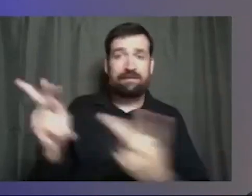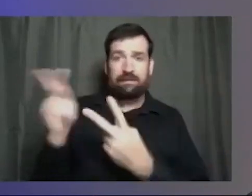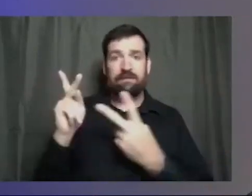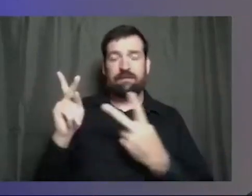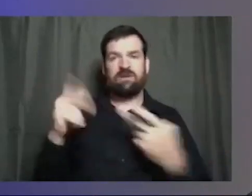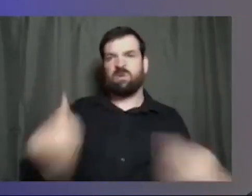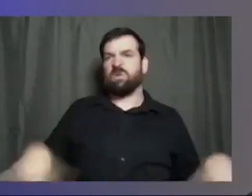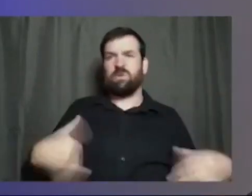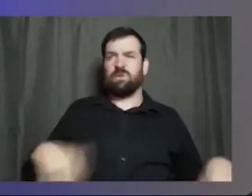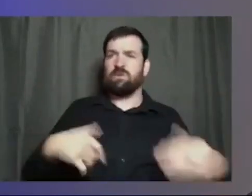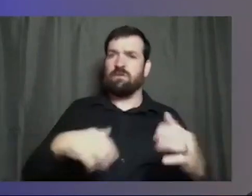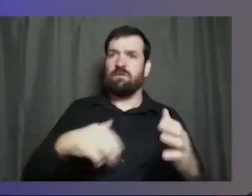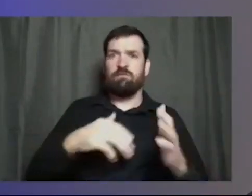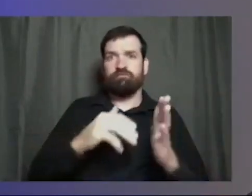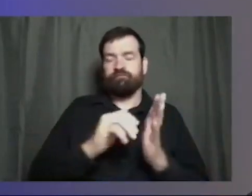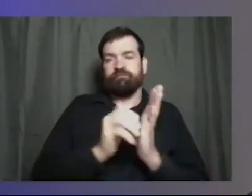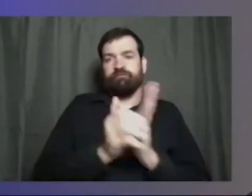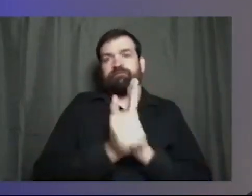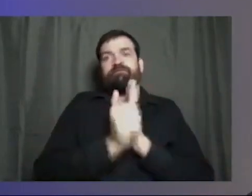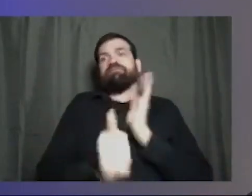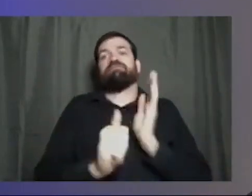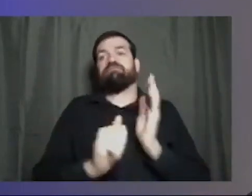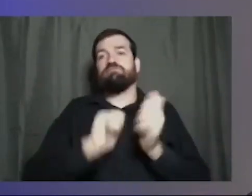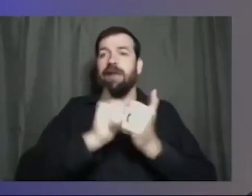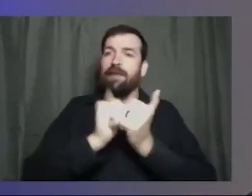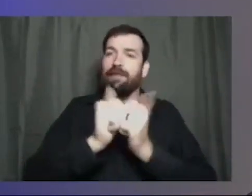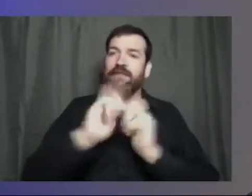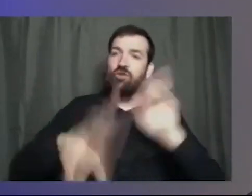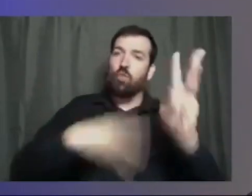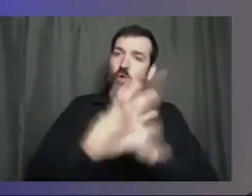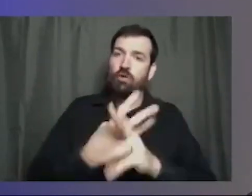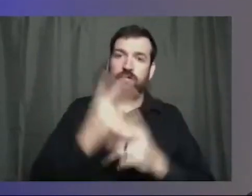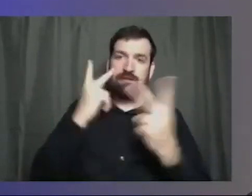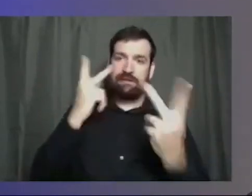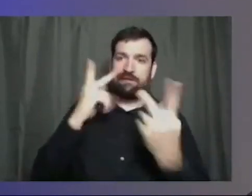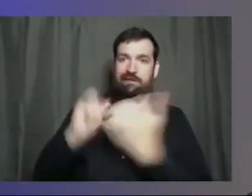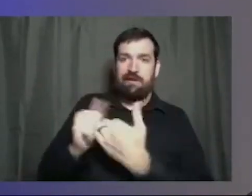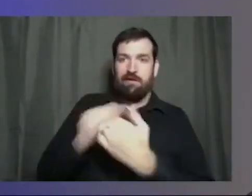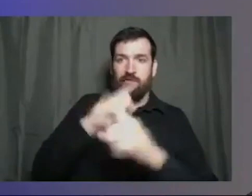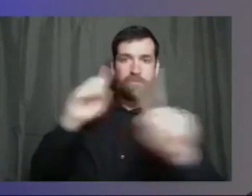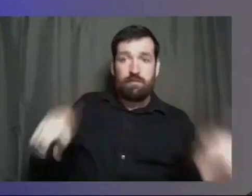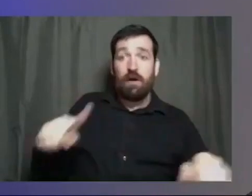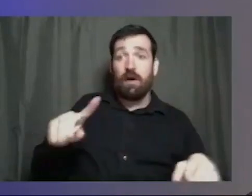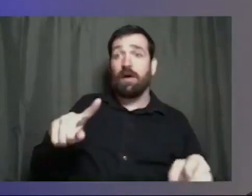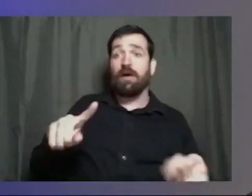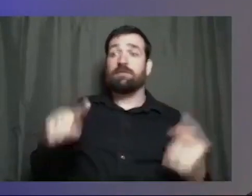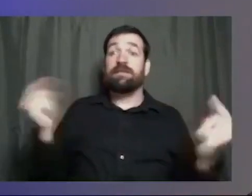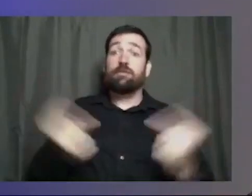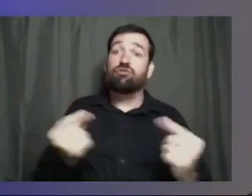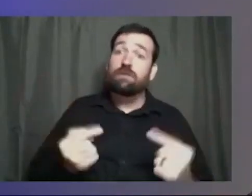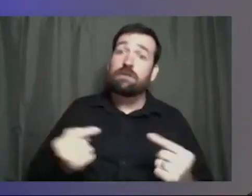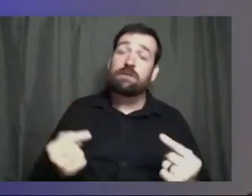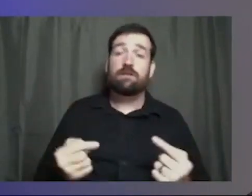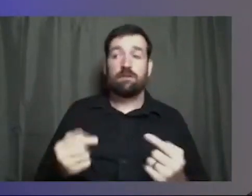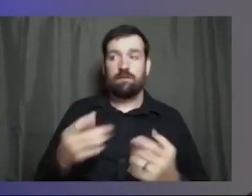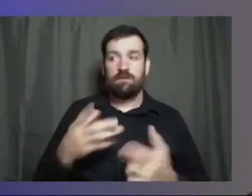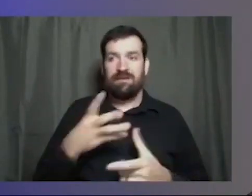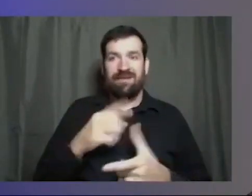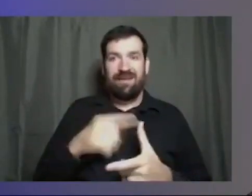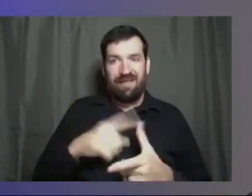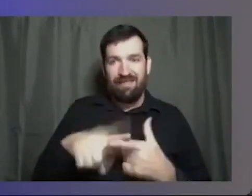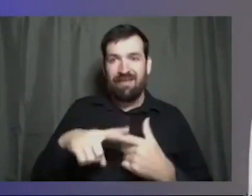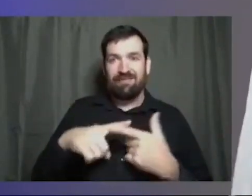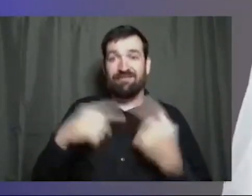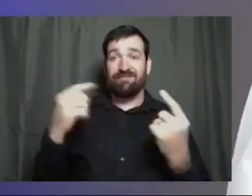athletes in the world, and get to see how they respond to injury and then have the resources that we get in the